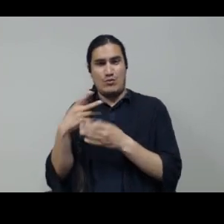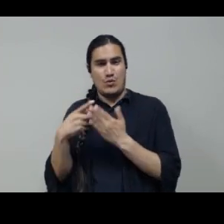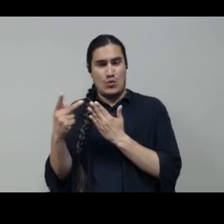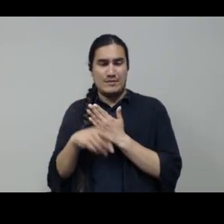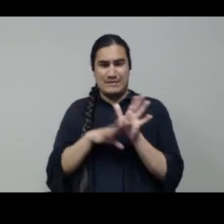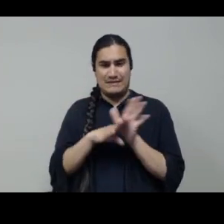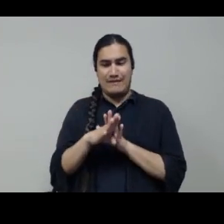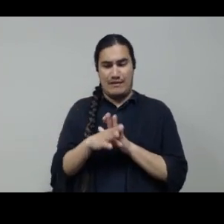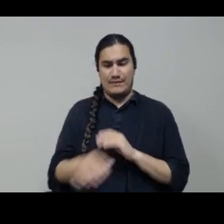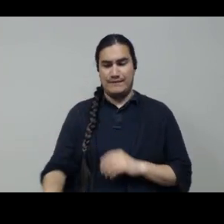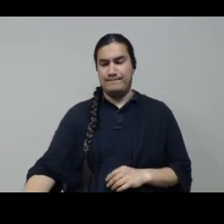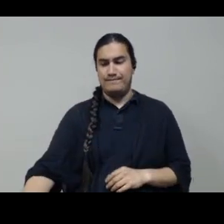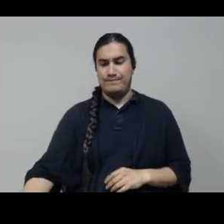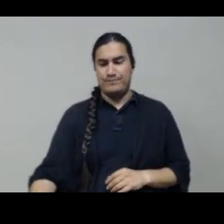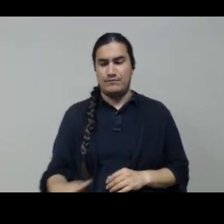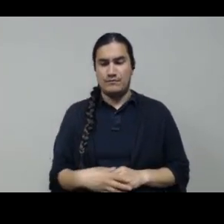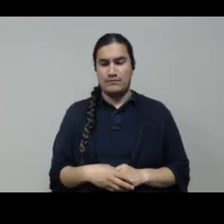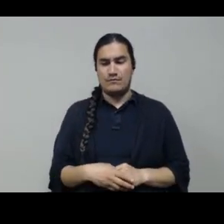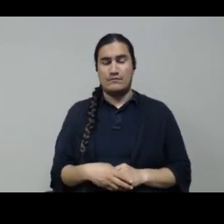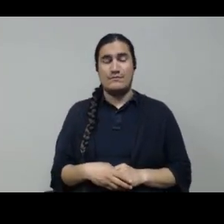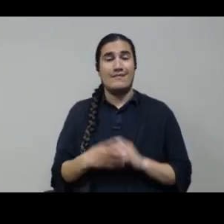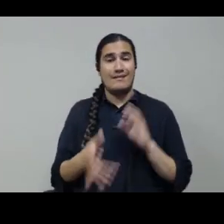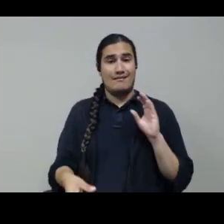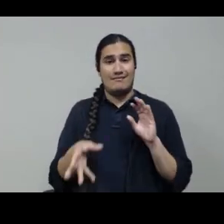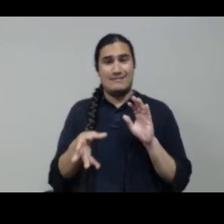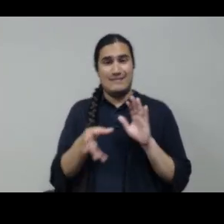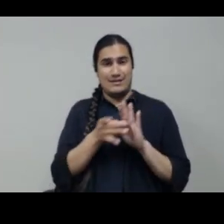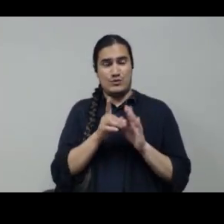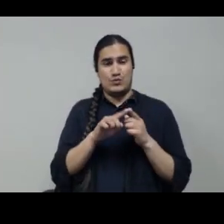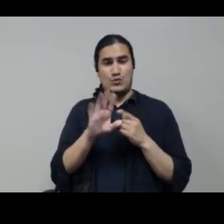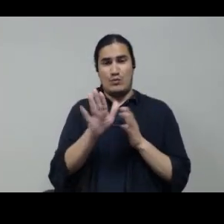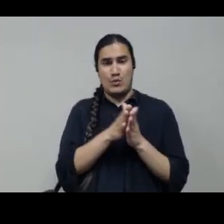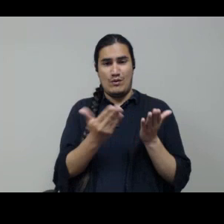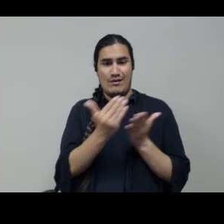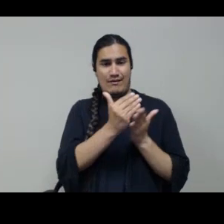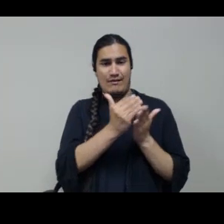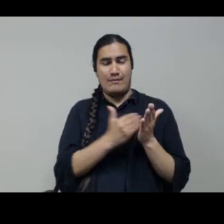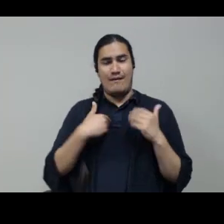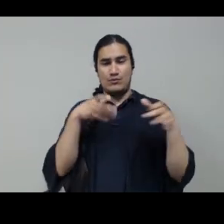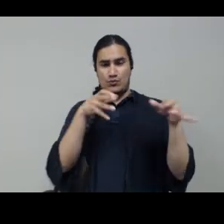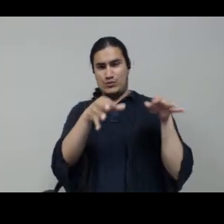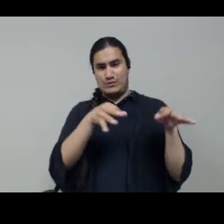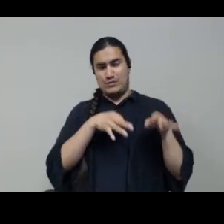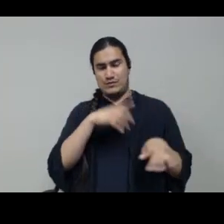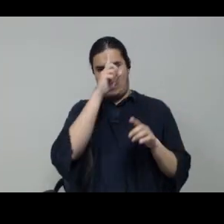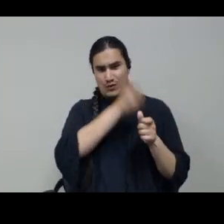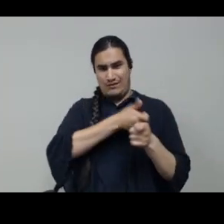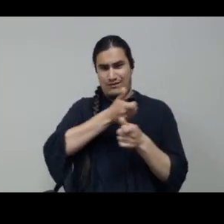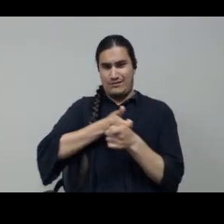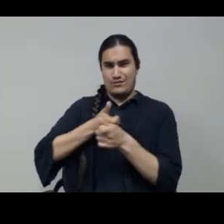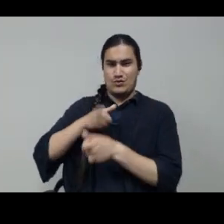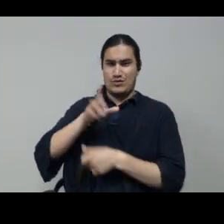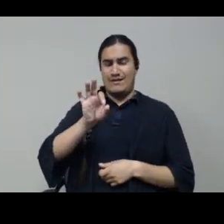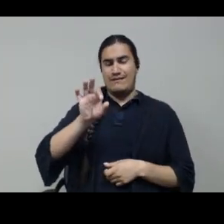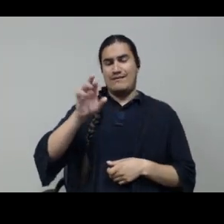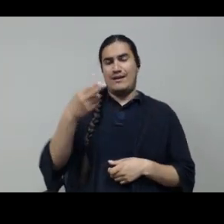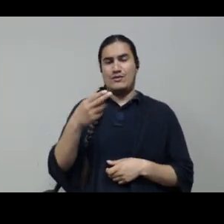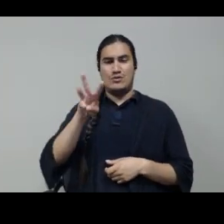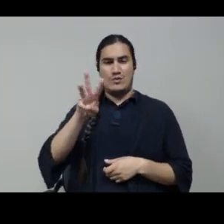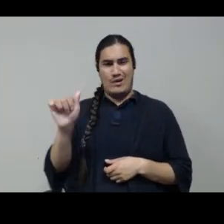developed. The attachments in your book item contain a description of each of the FHWA formula